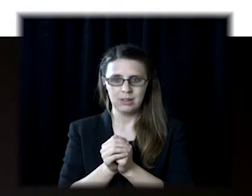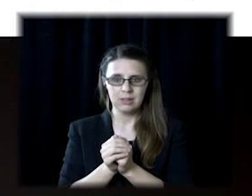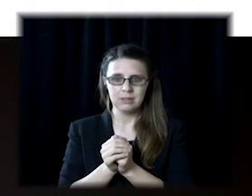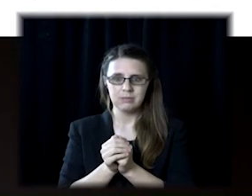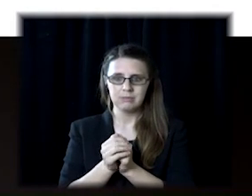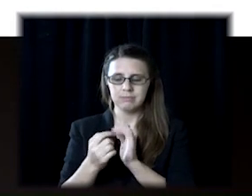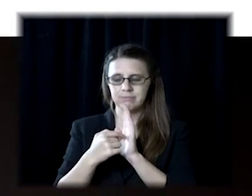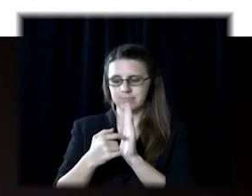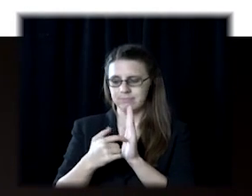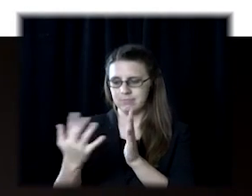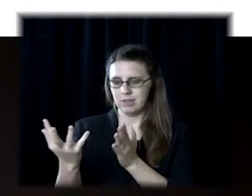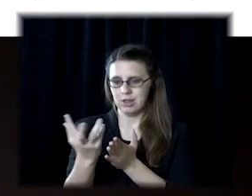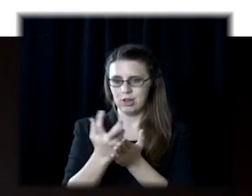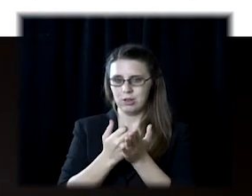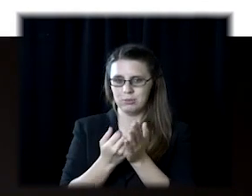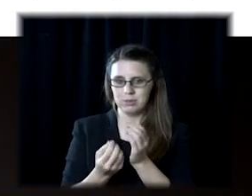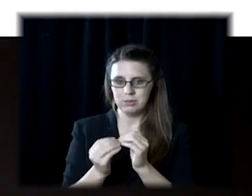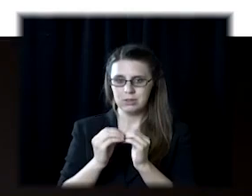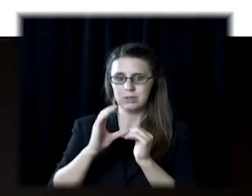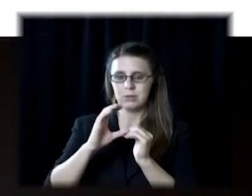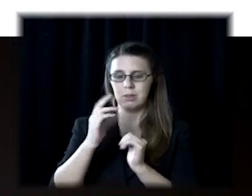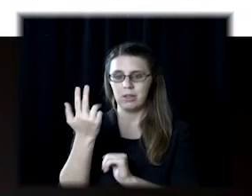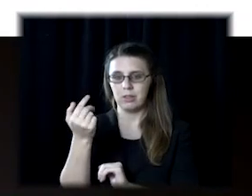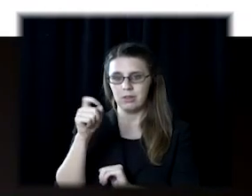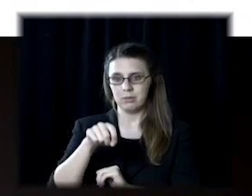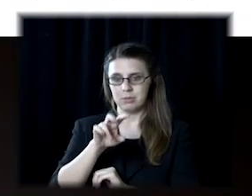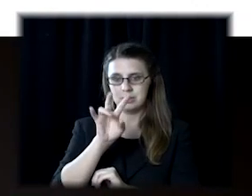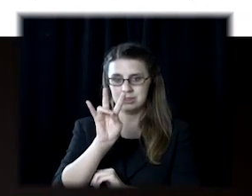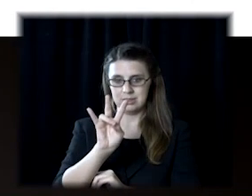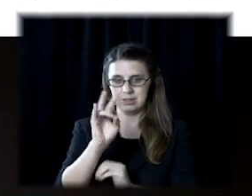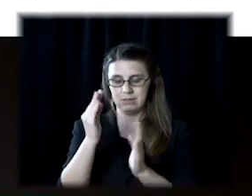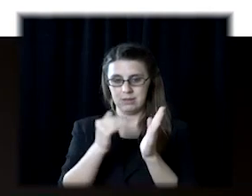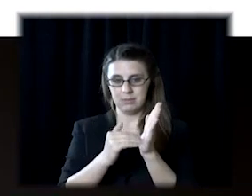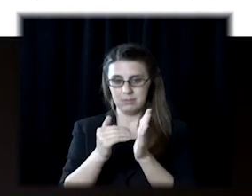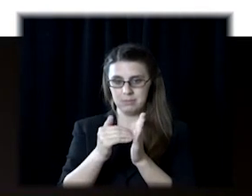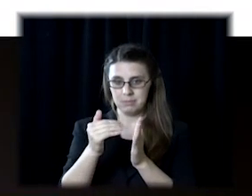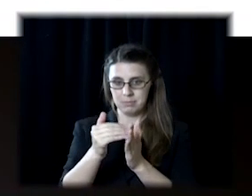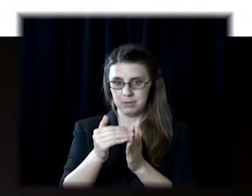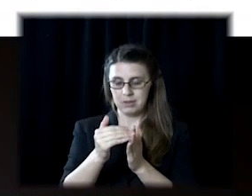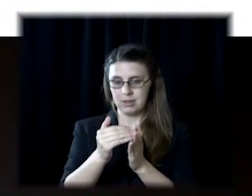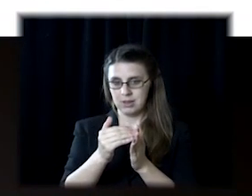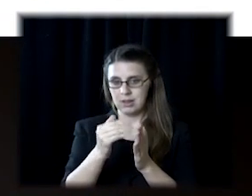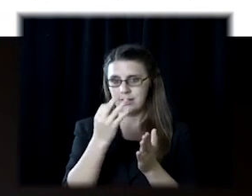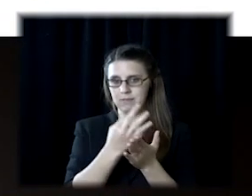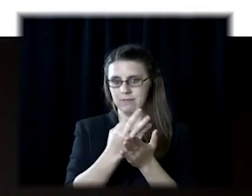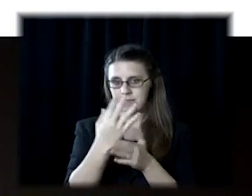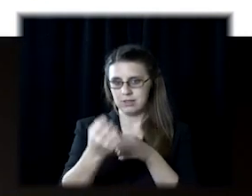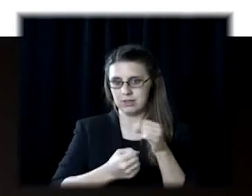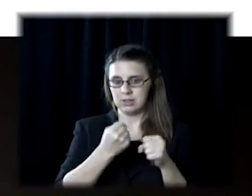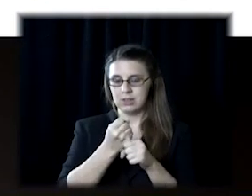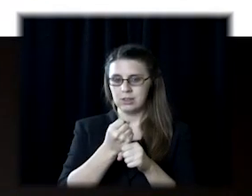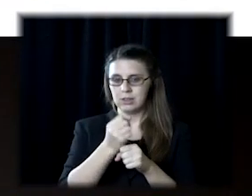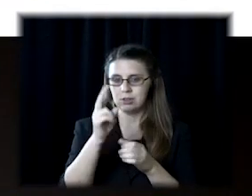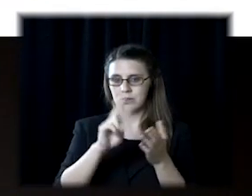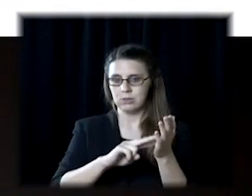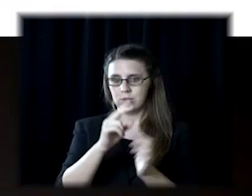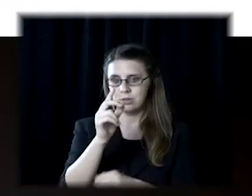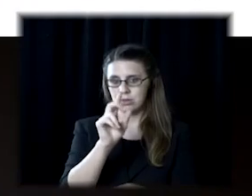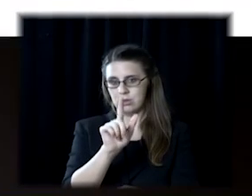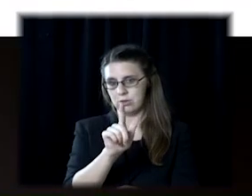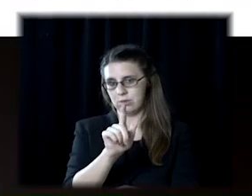cumulative surplus of $13.7 billion by fiscal year 24. And the fiscal plan also projects a primary surplus